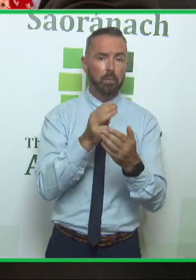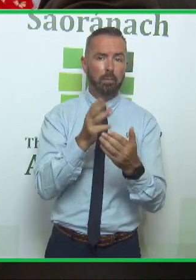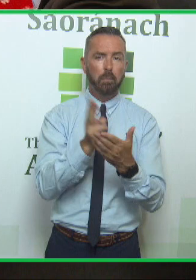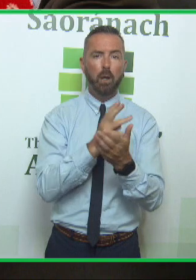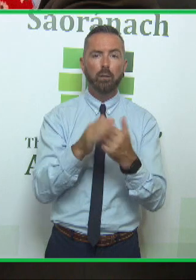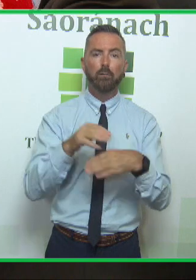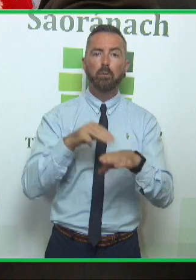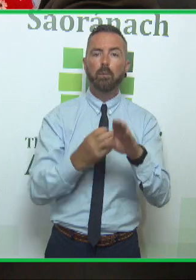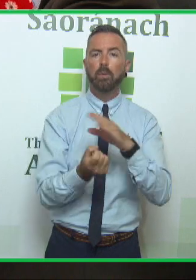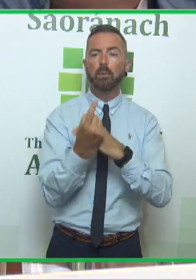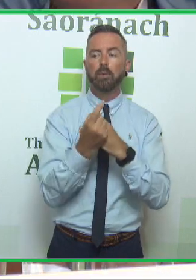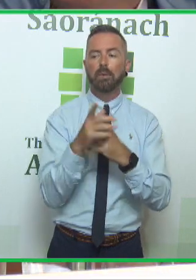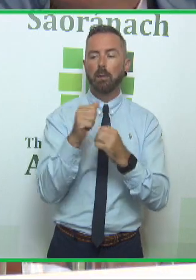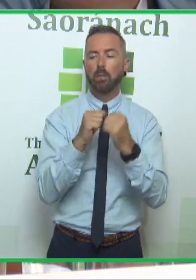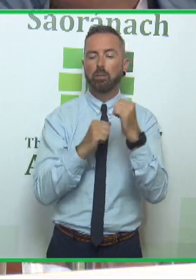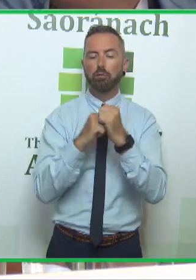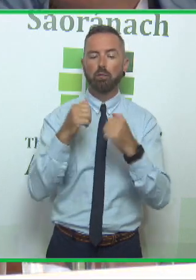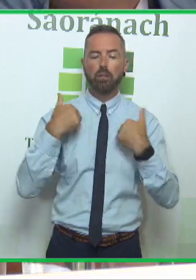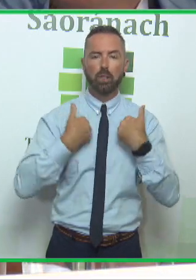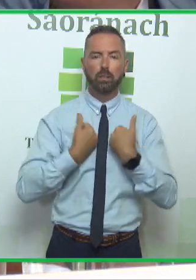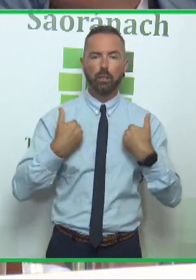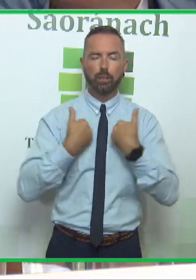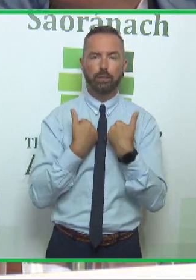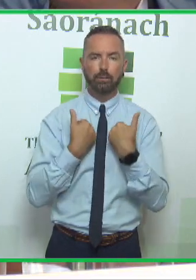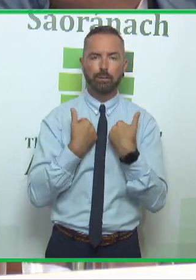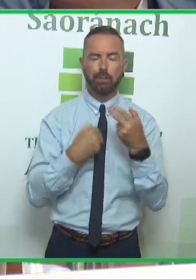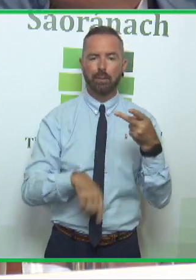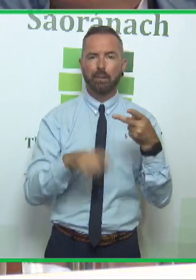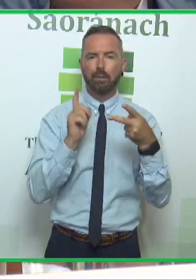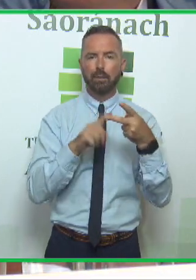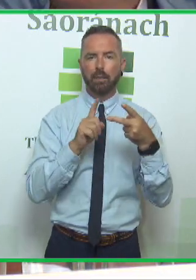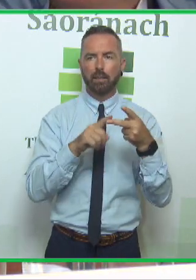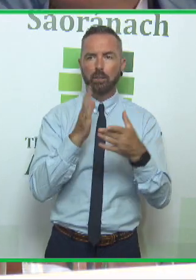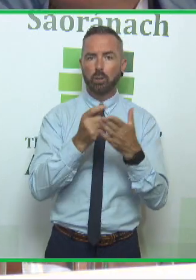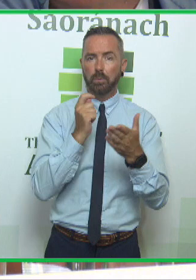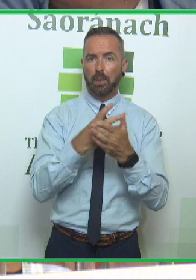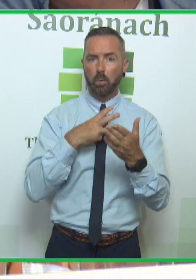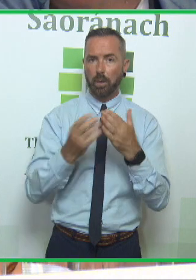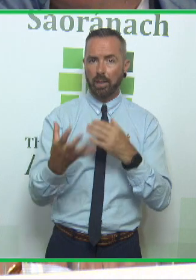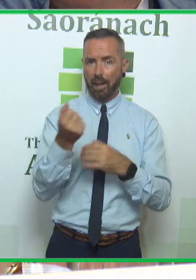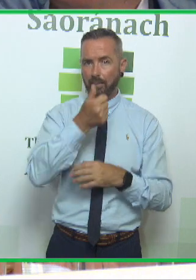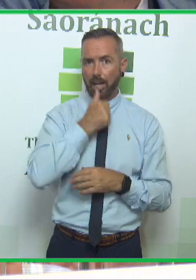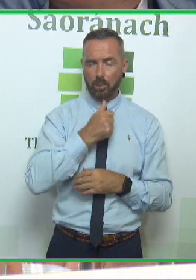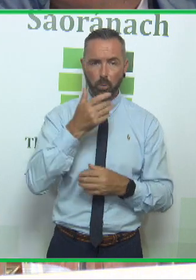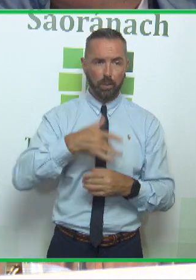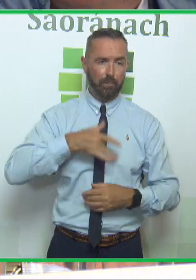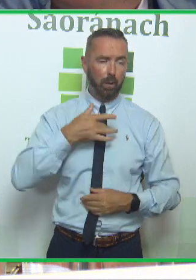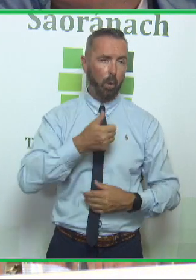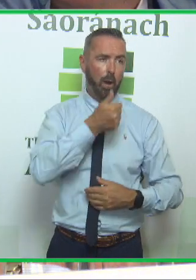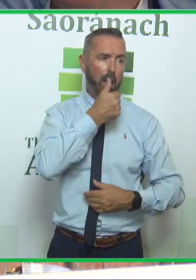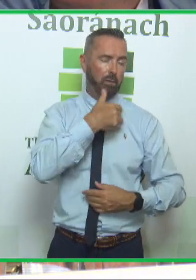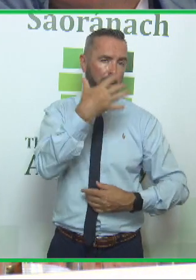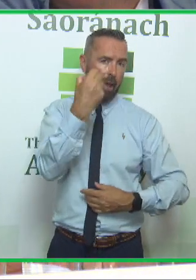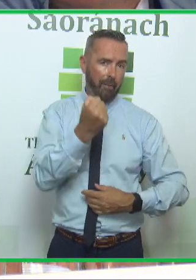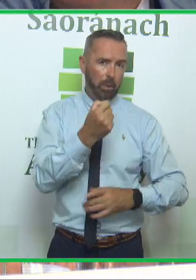influence on it. I think there are structural concerns. I think the second one is that sometimes when we get an answer, we believe we have the answer, and we forget that the question